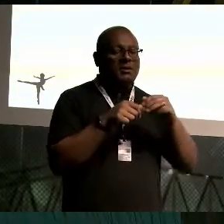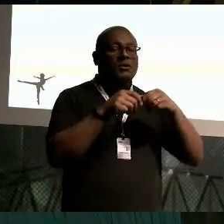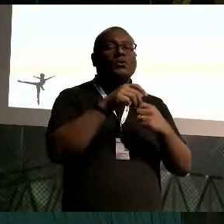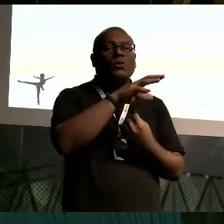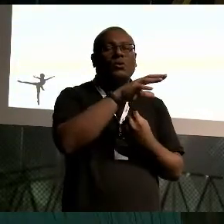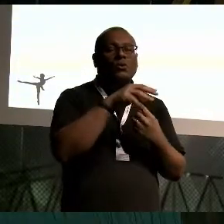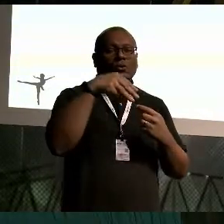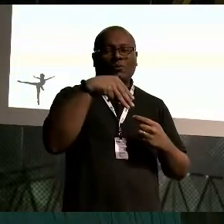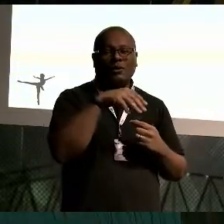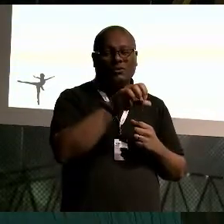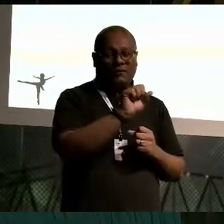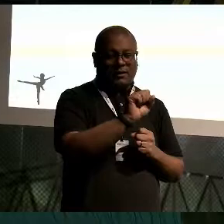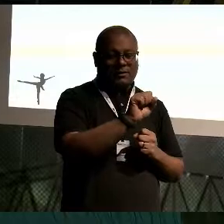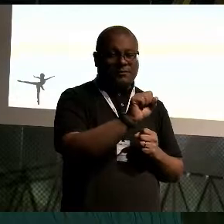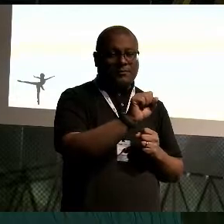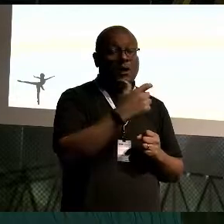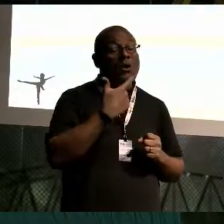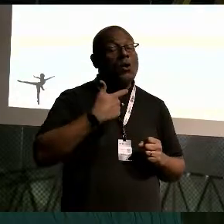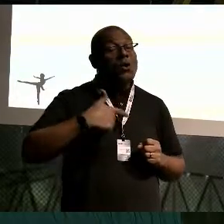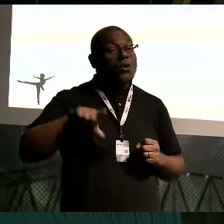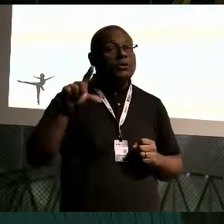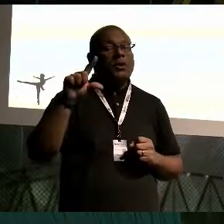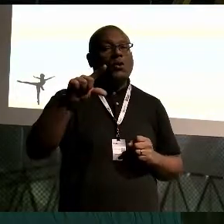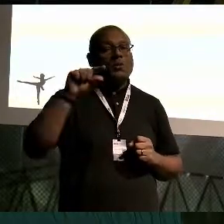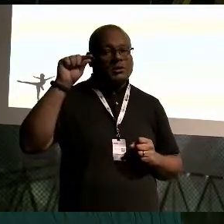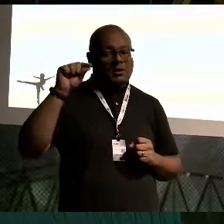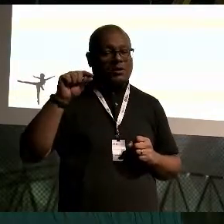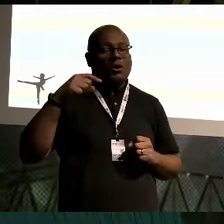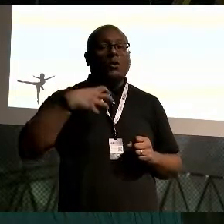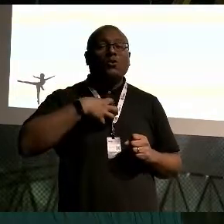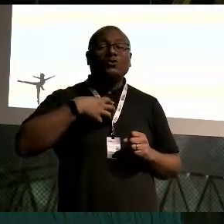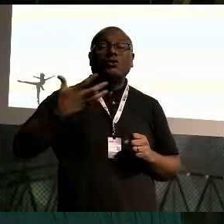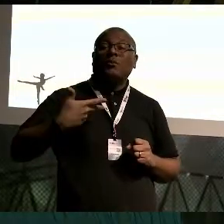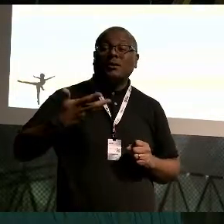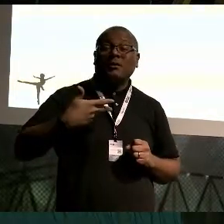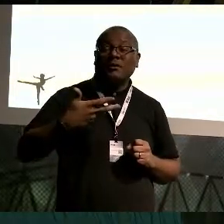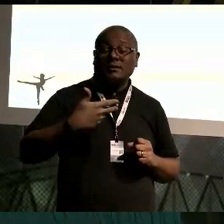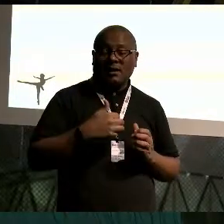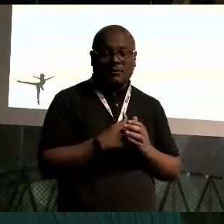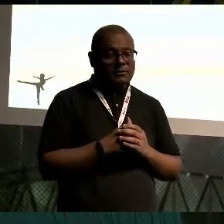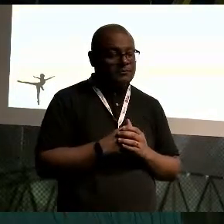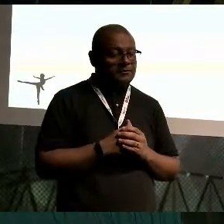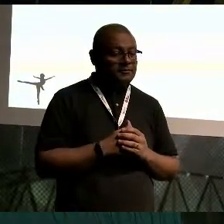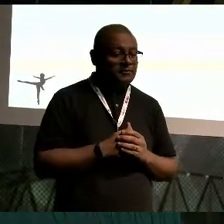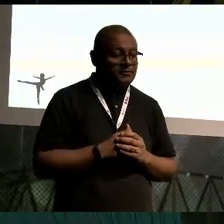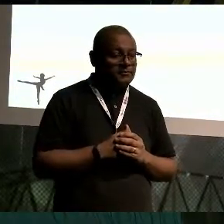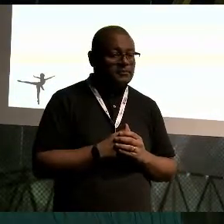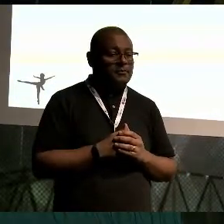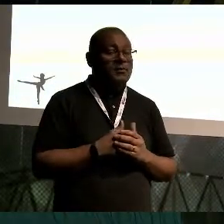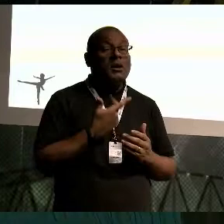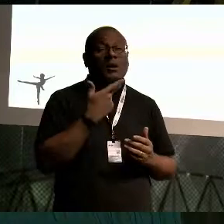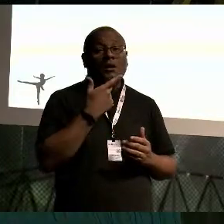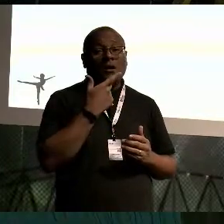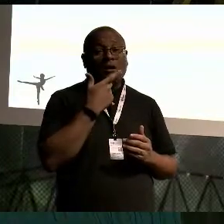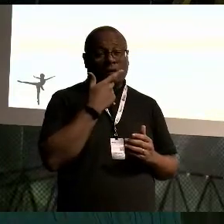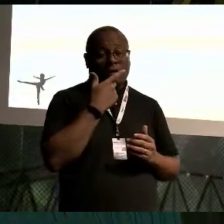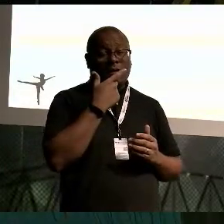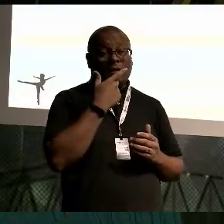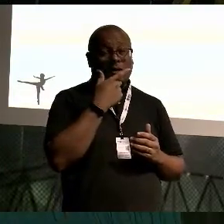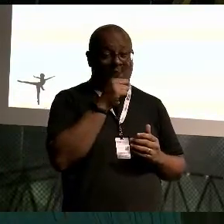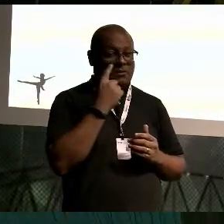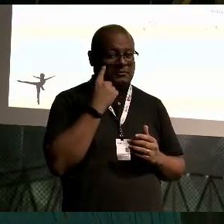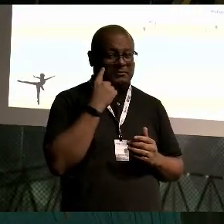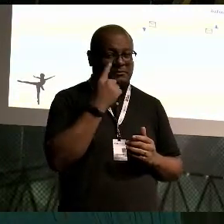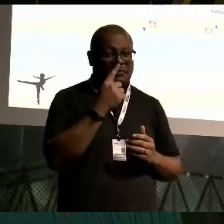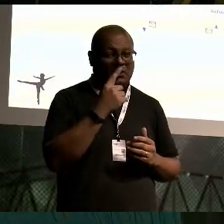Now another option that you have is to use events. And this is also known as choreography. And in